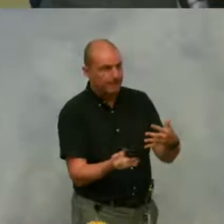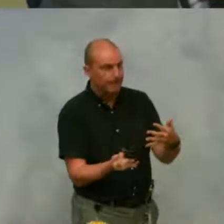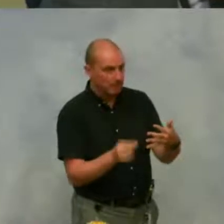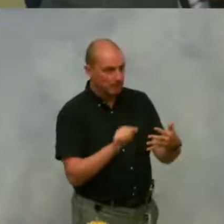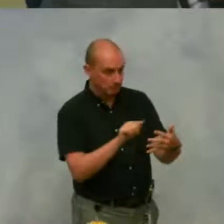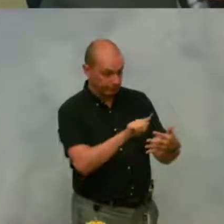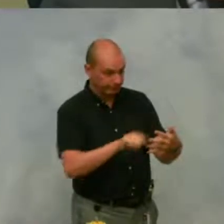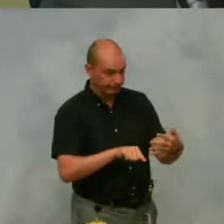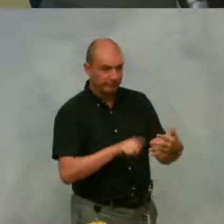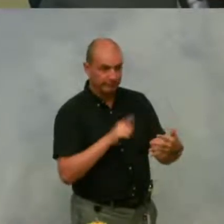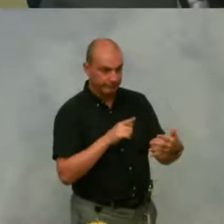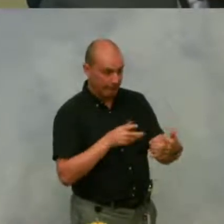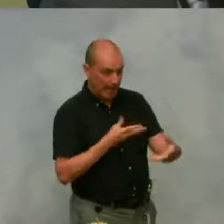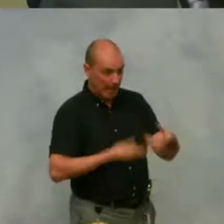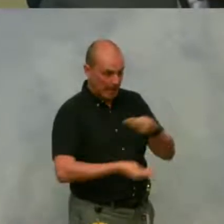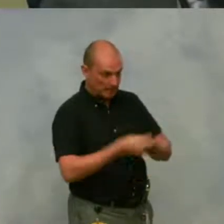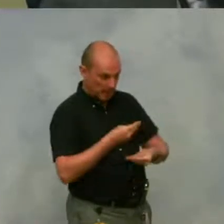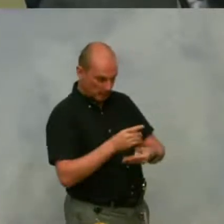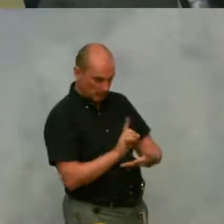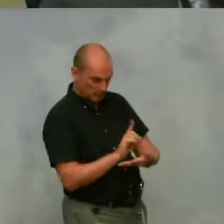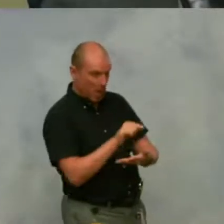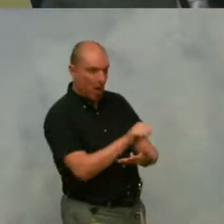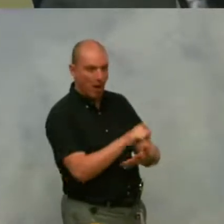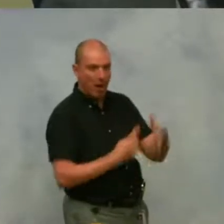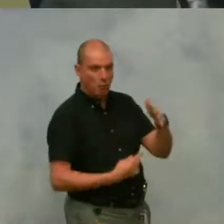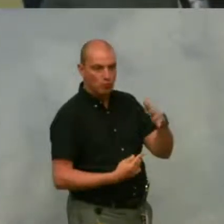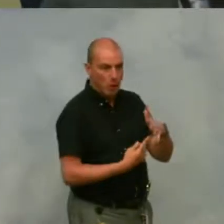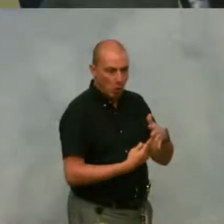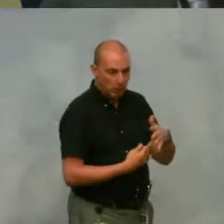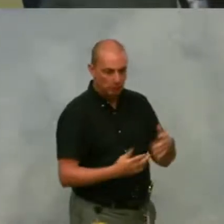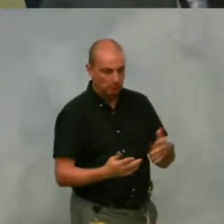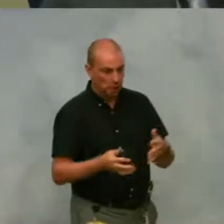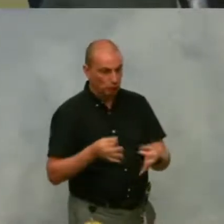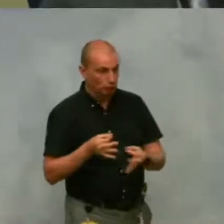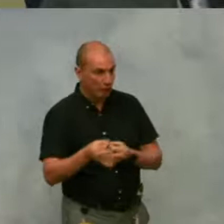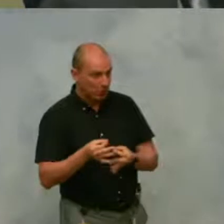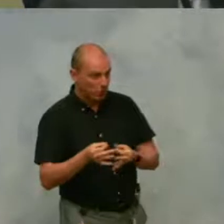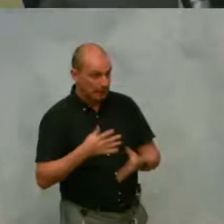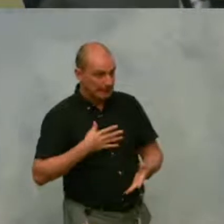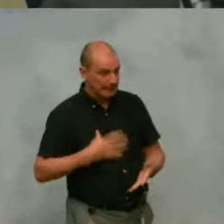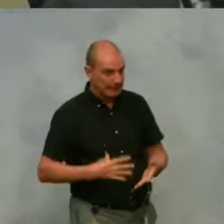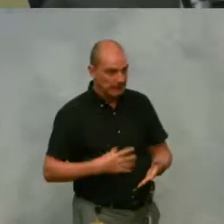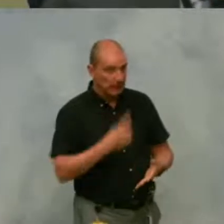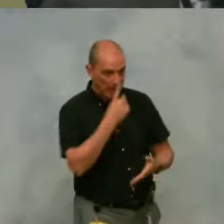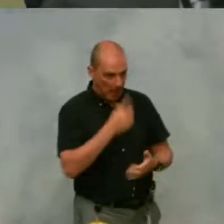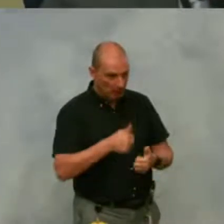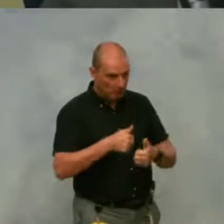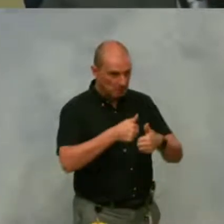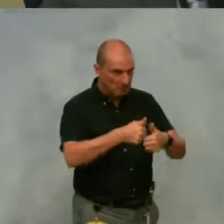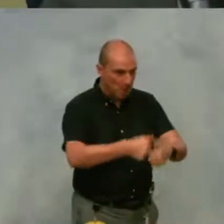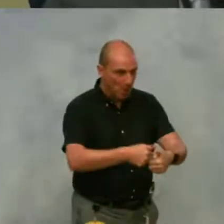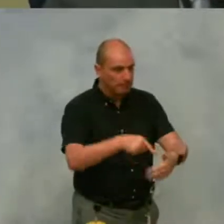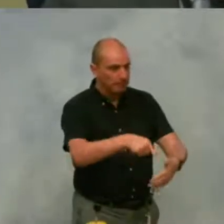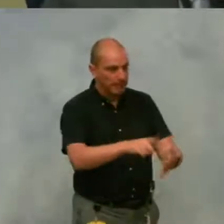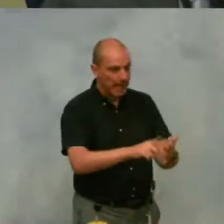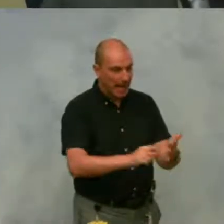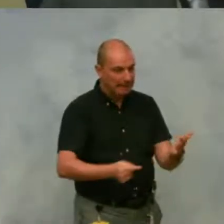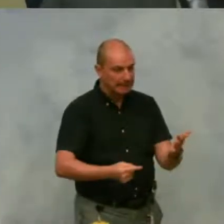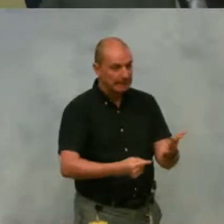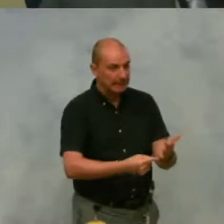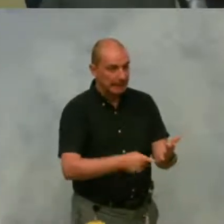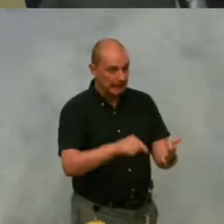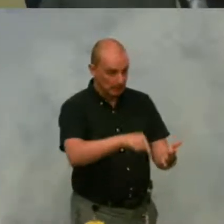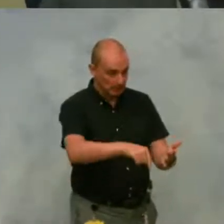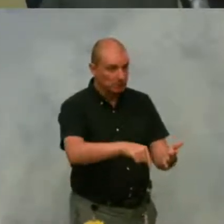priorities and strategies that we need to have so that we can support the ICT asset estate so that we can